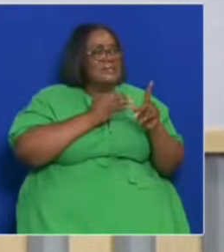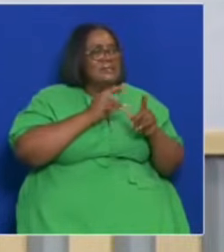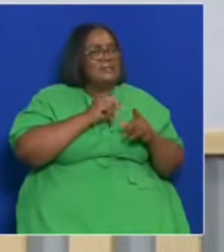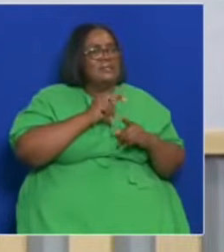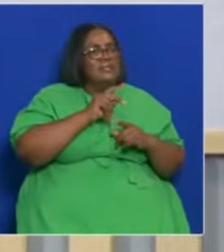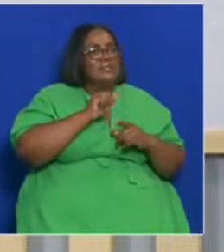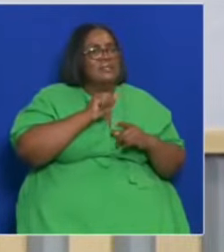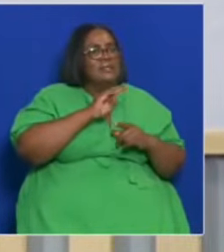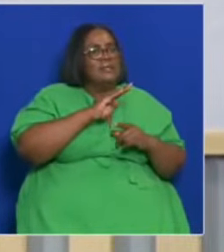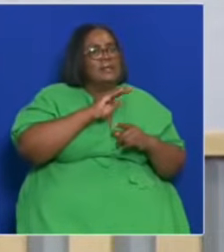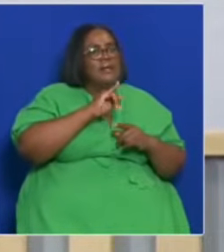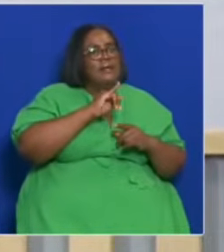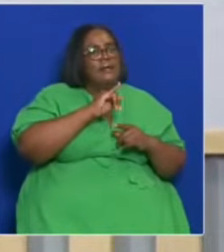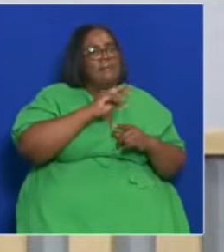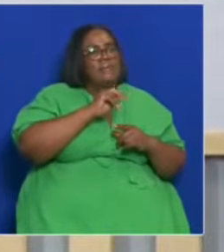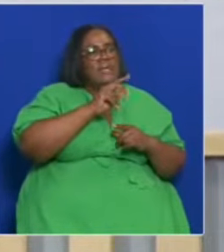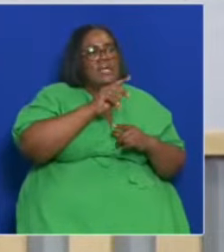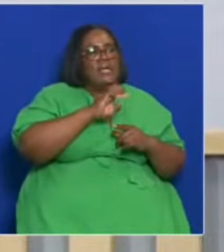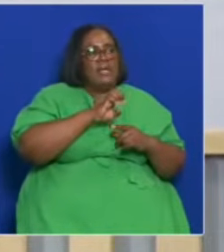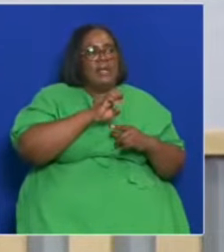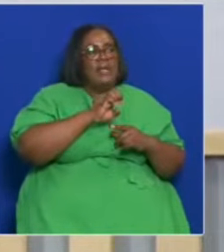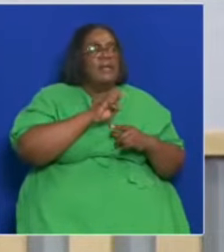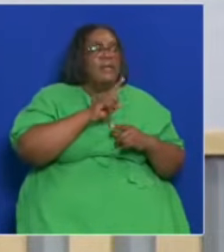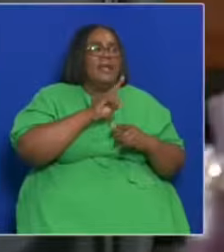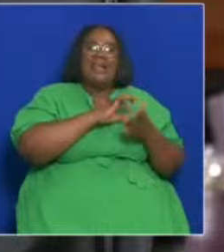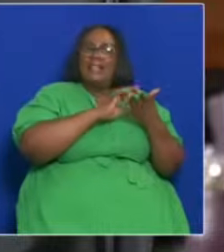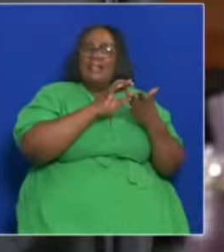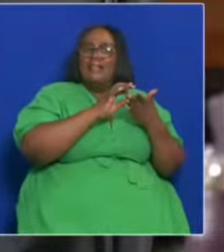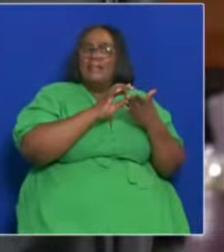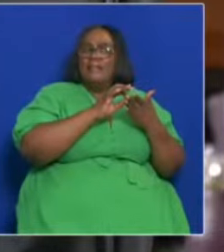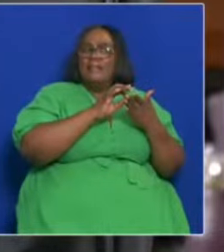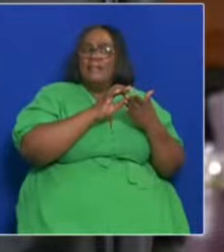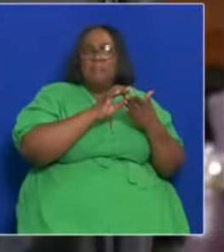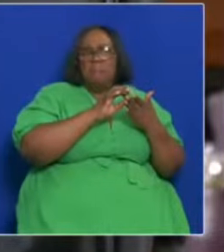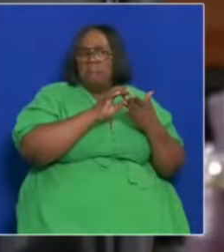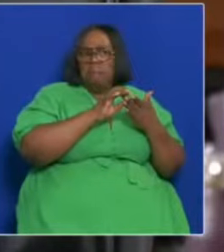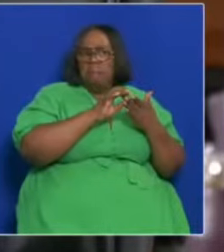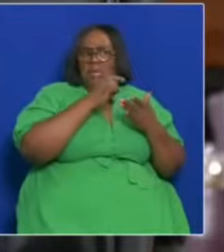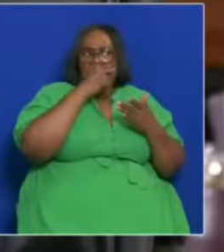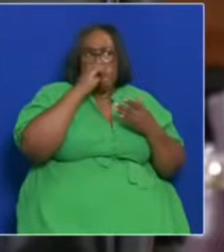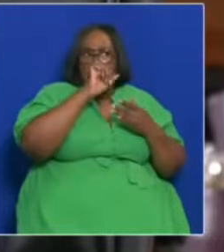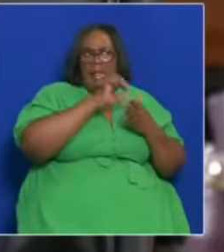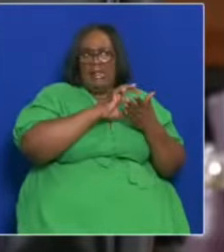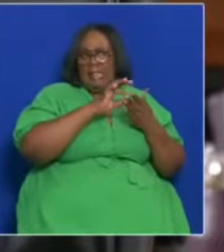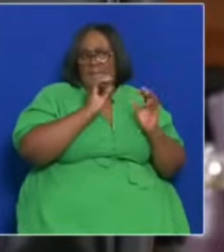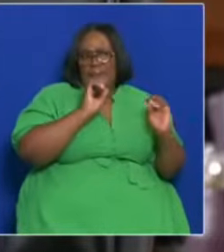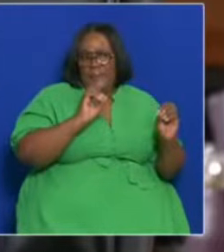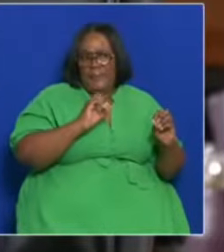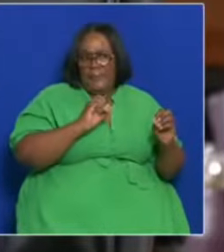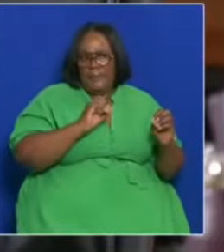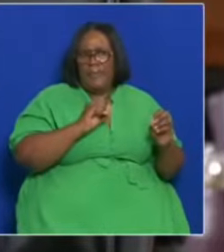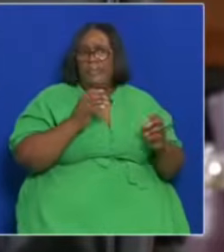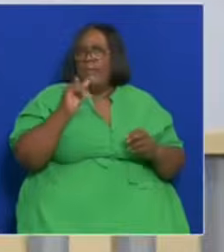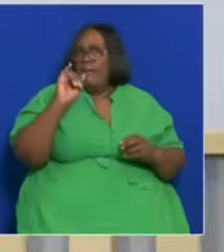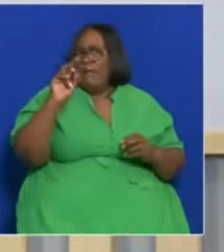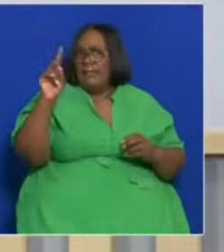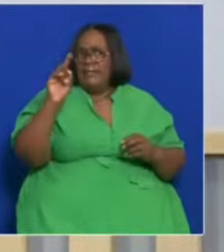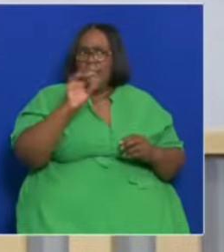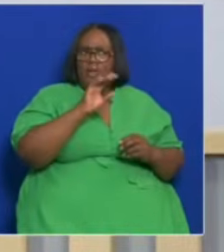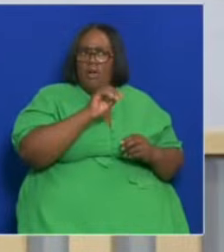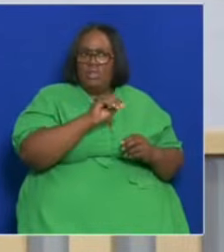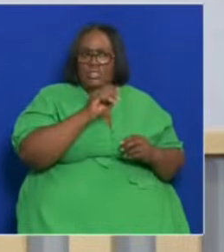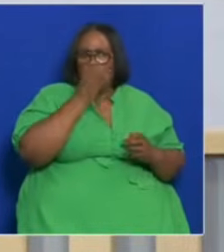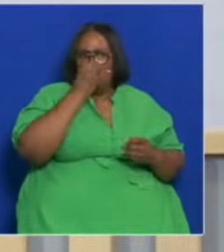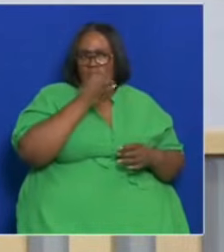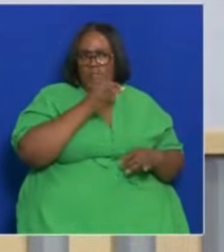compromised. Right. And then the ID asks for information related to this. And That is then